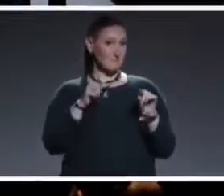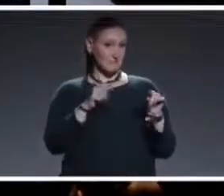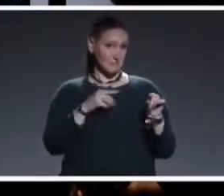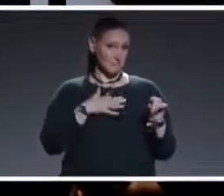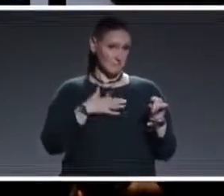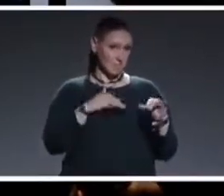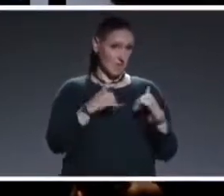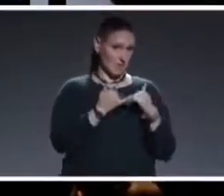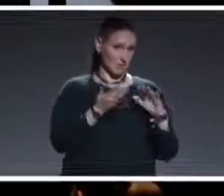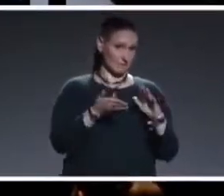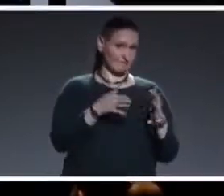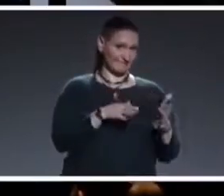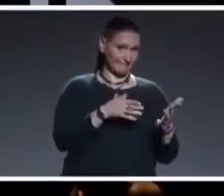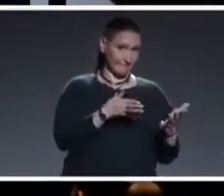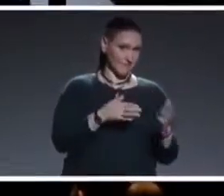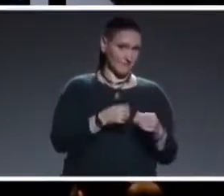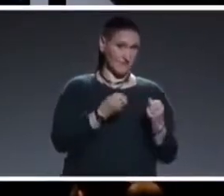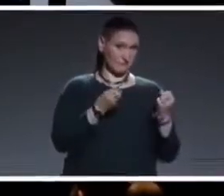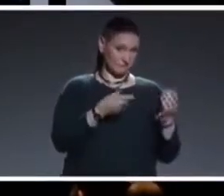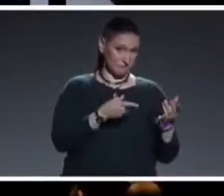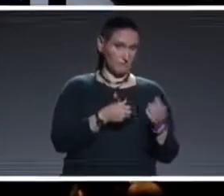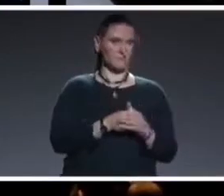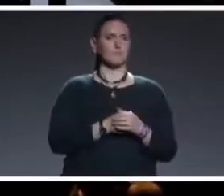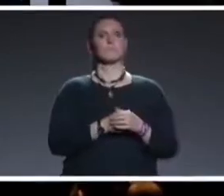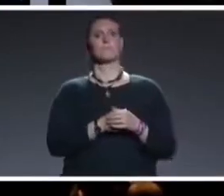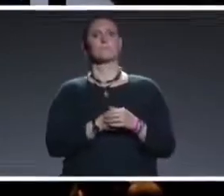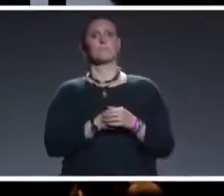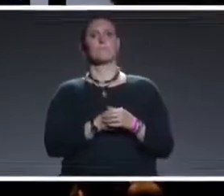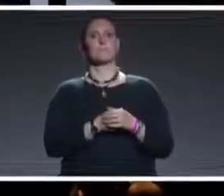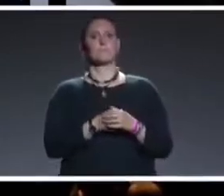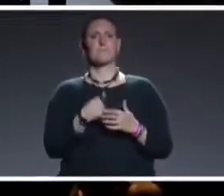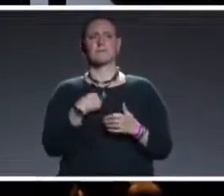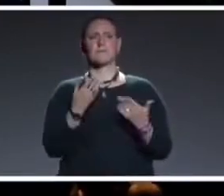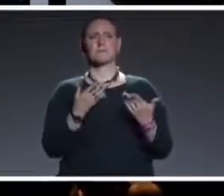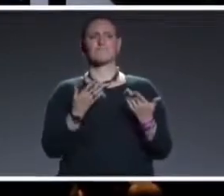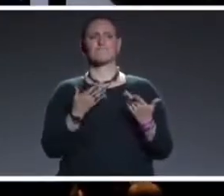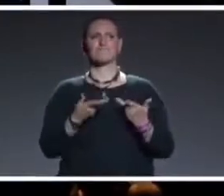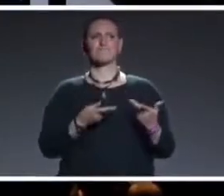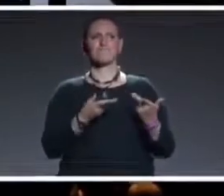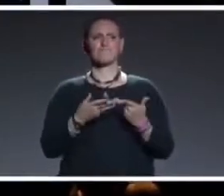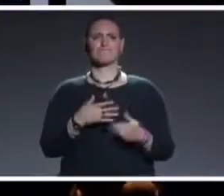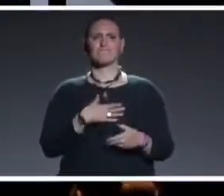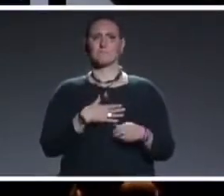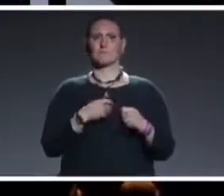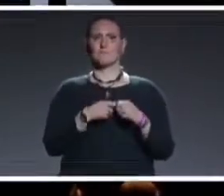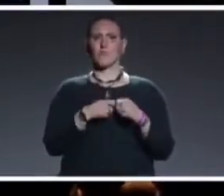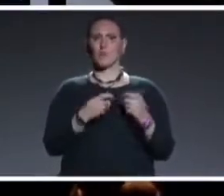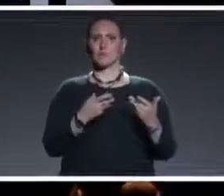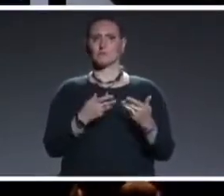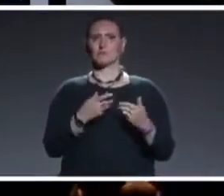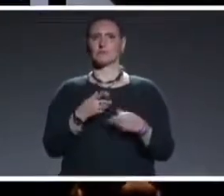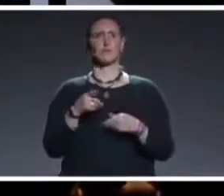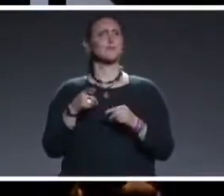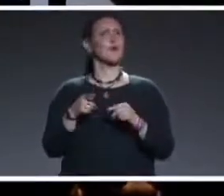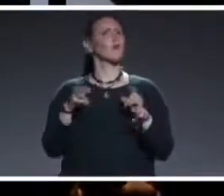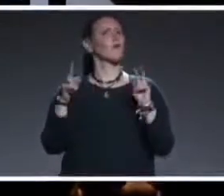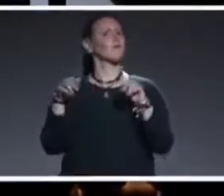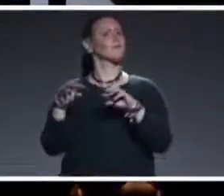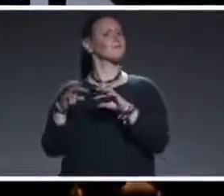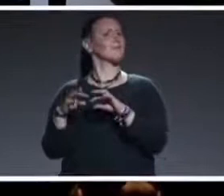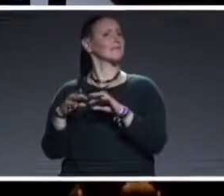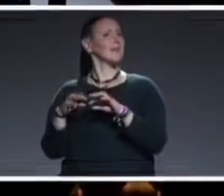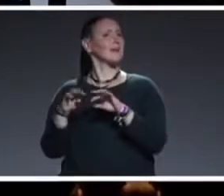and then I really needed my friends and my film family